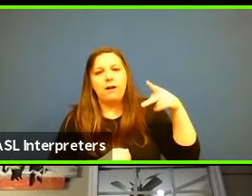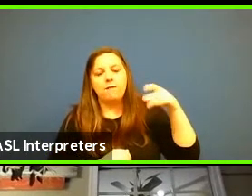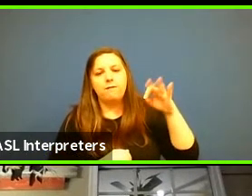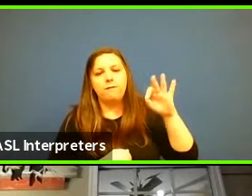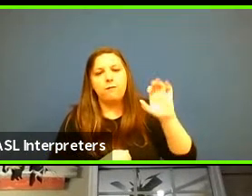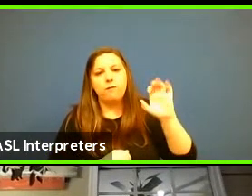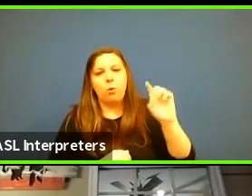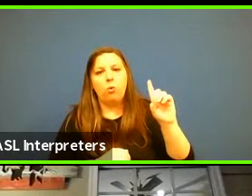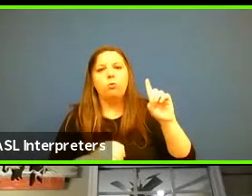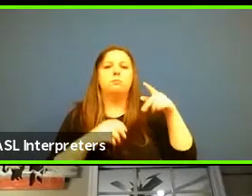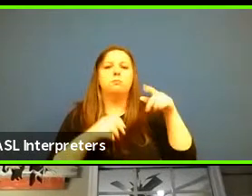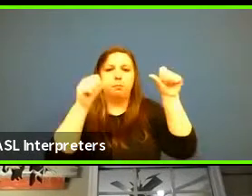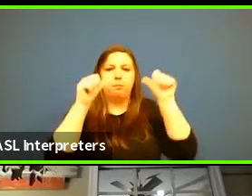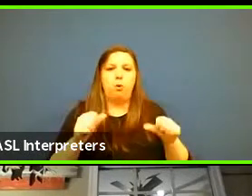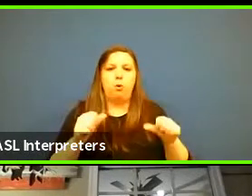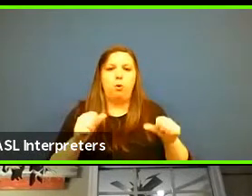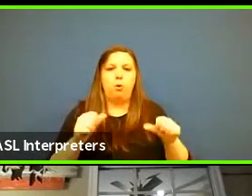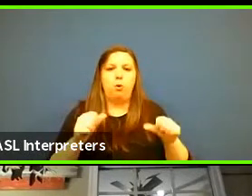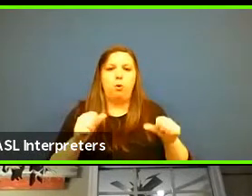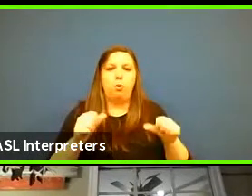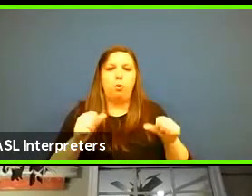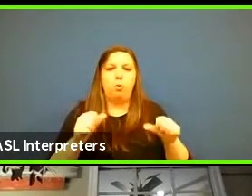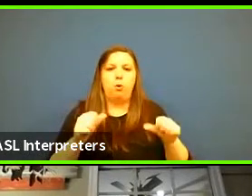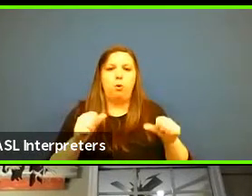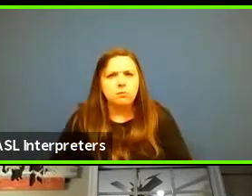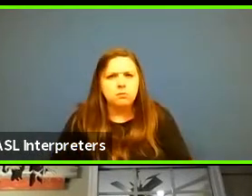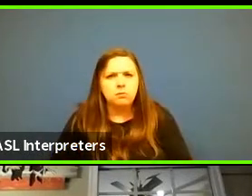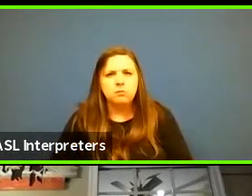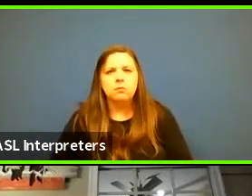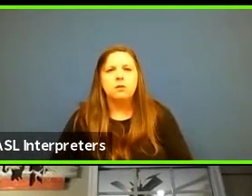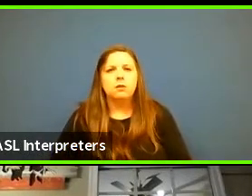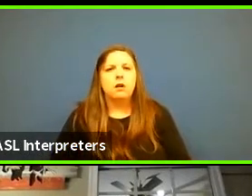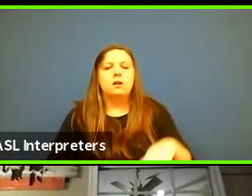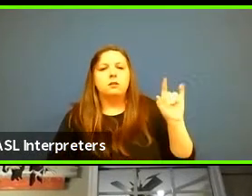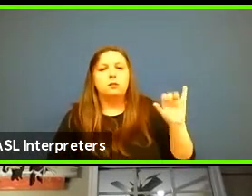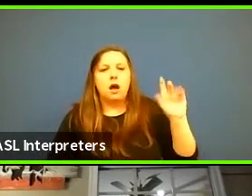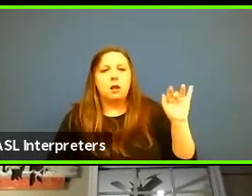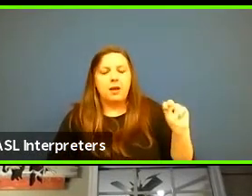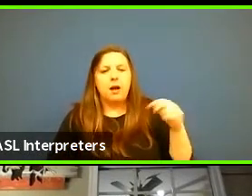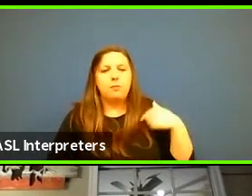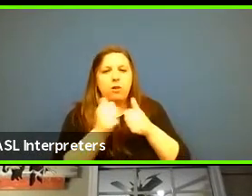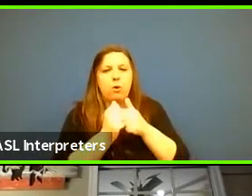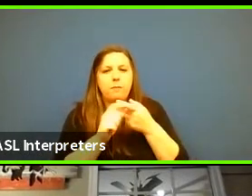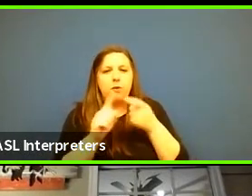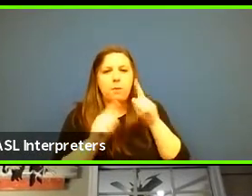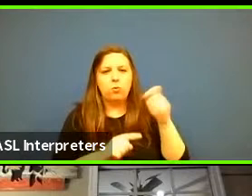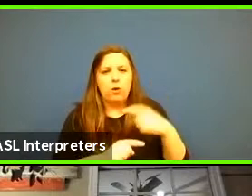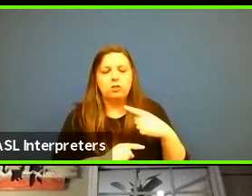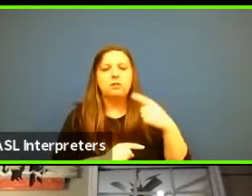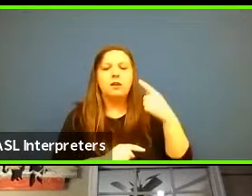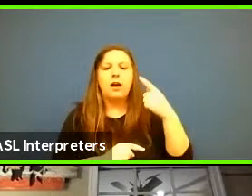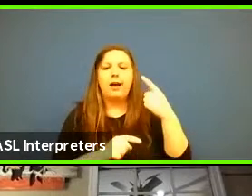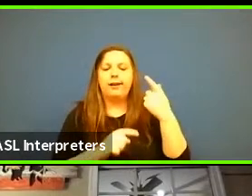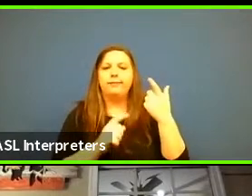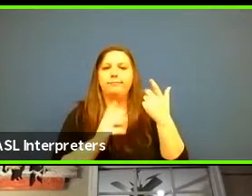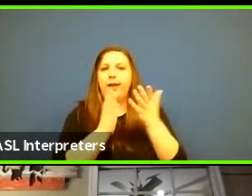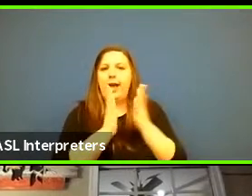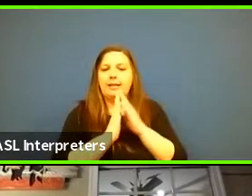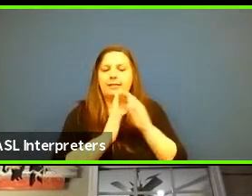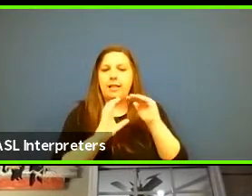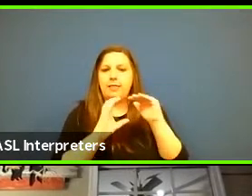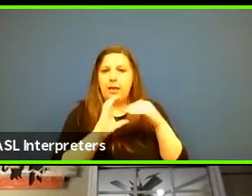So I'll just follow up on the question that I asked in the email, and I appreciate your explanation and the